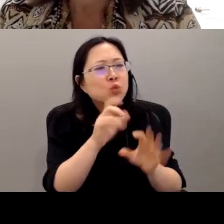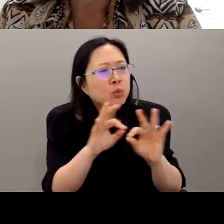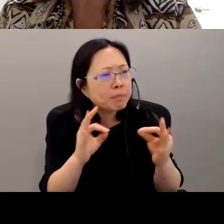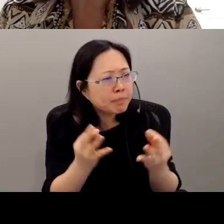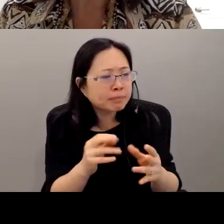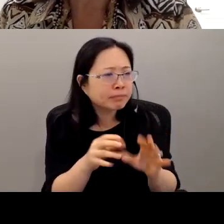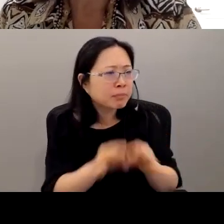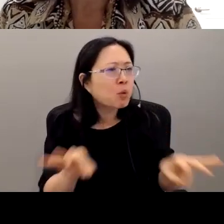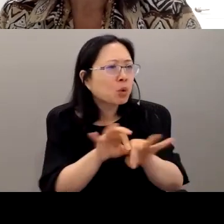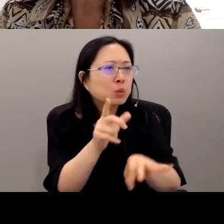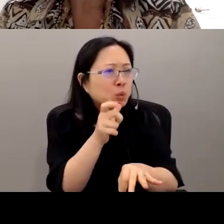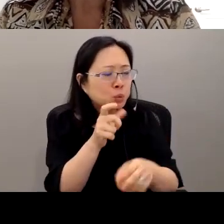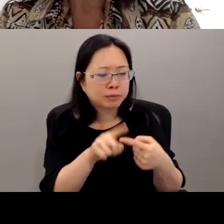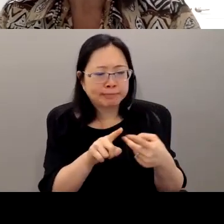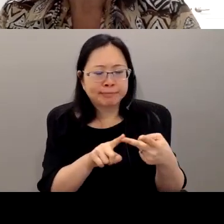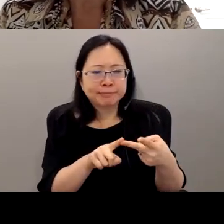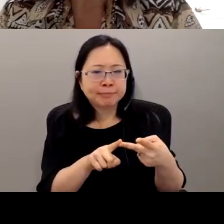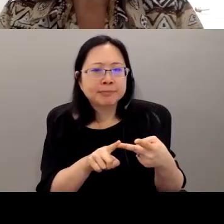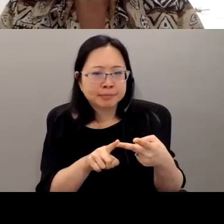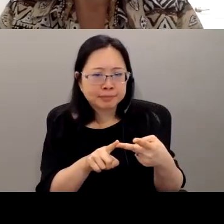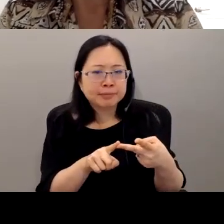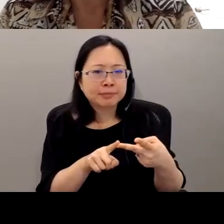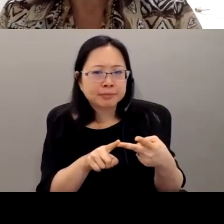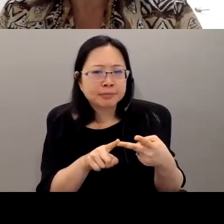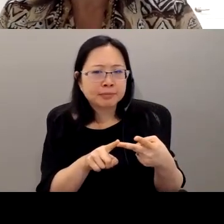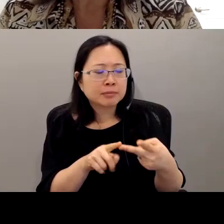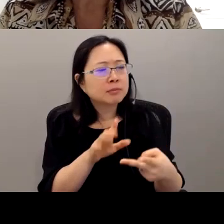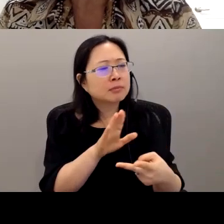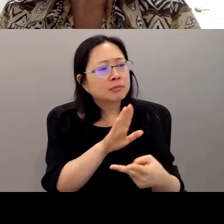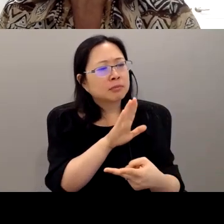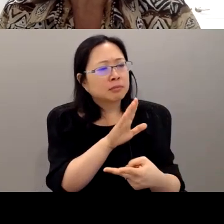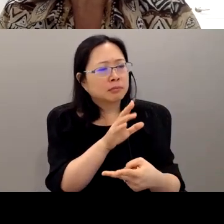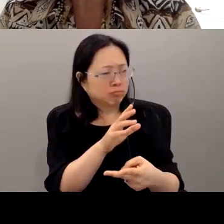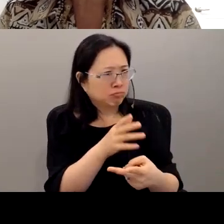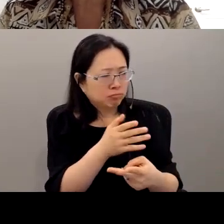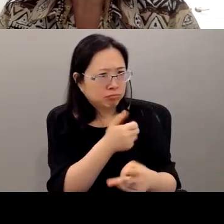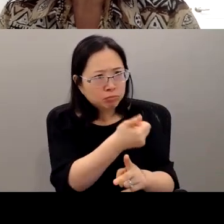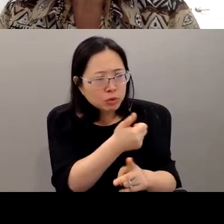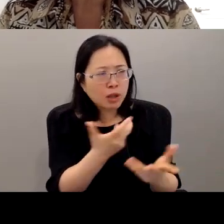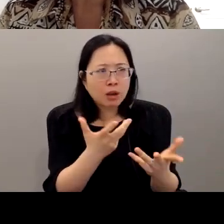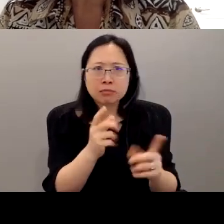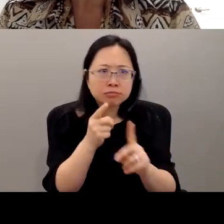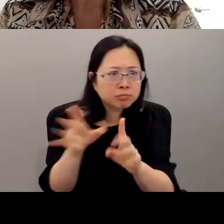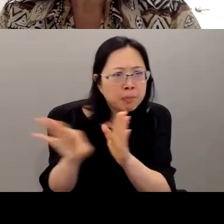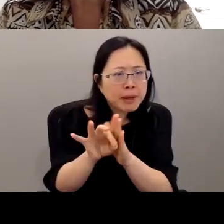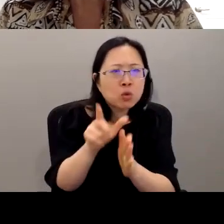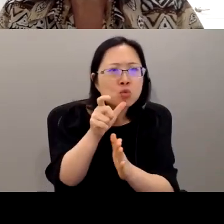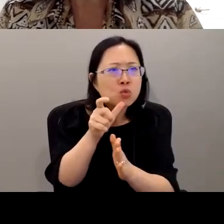they like to see be their power of attorney or the executor, and